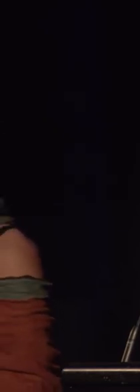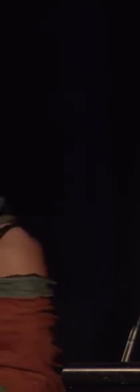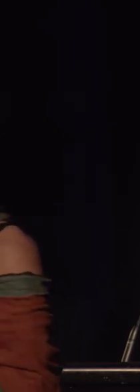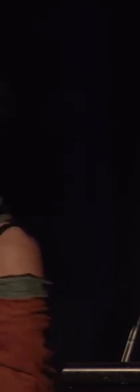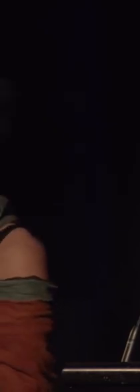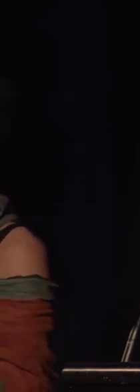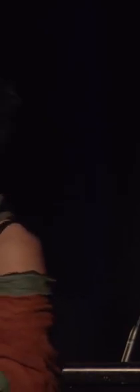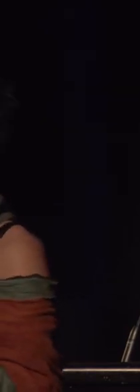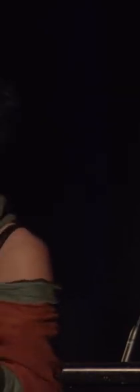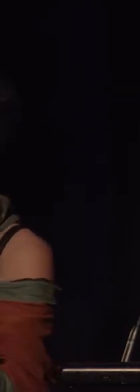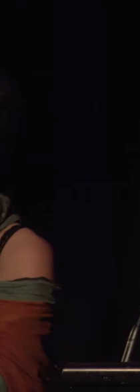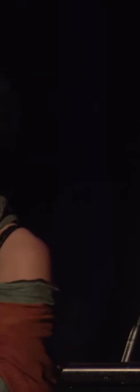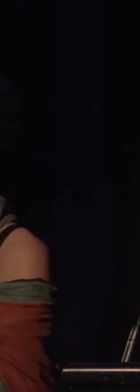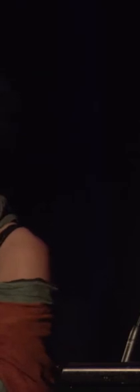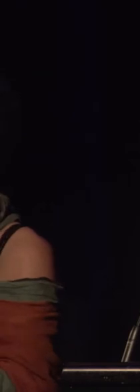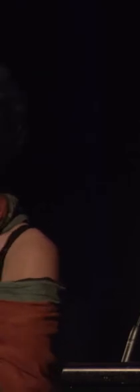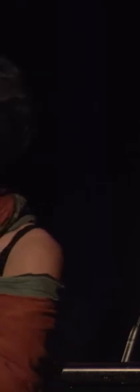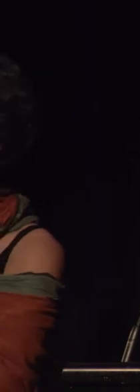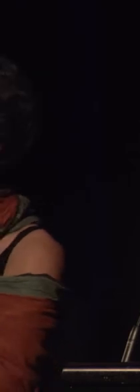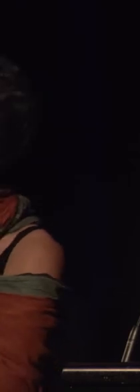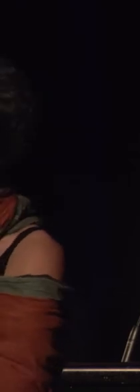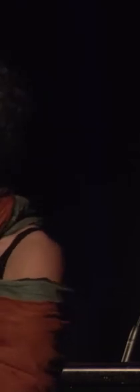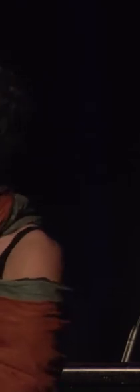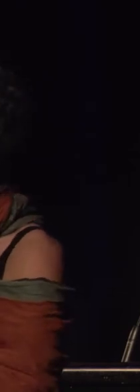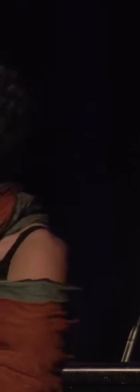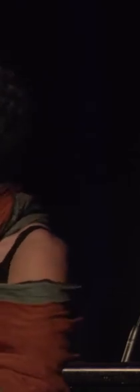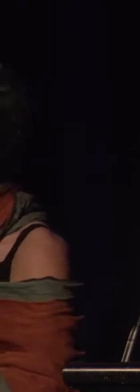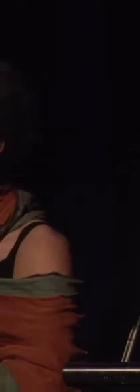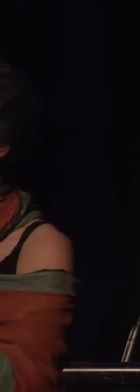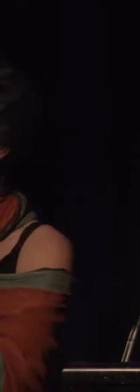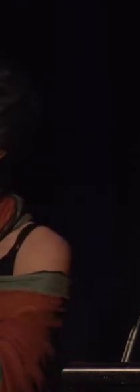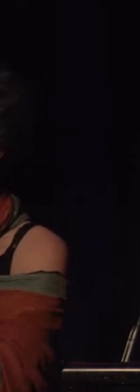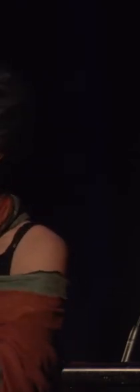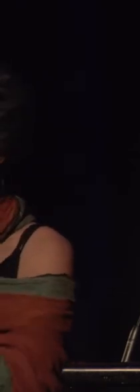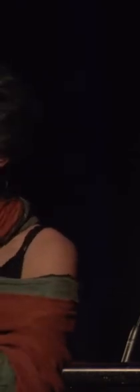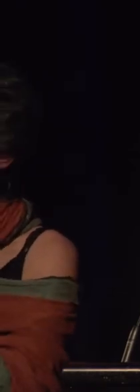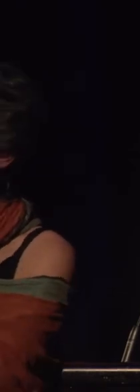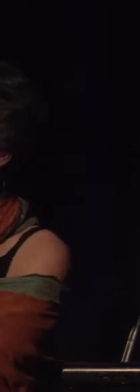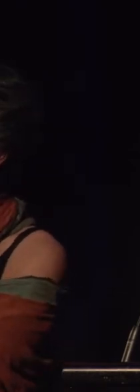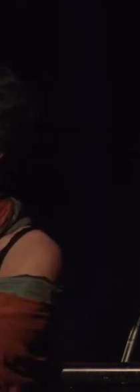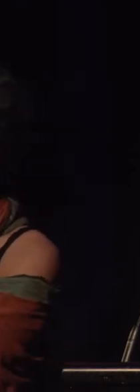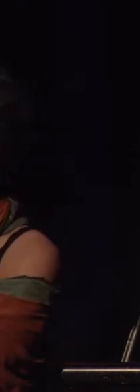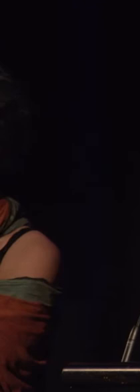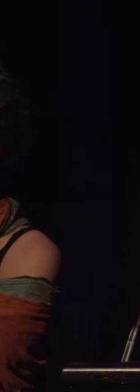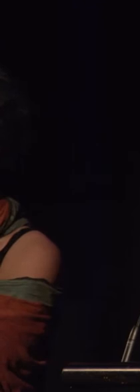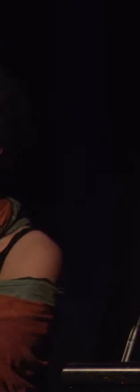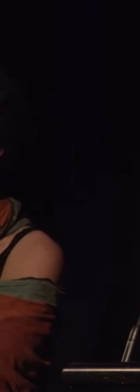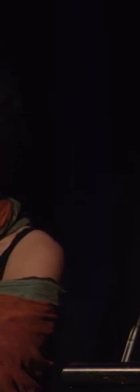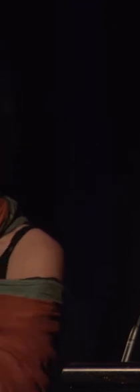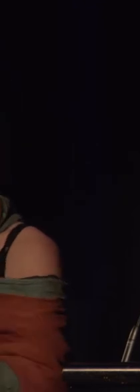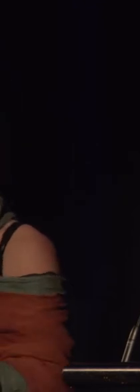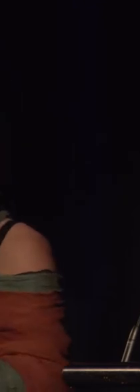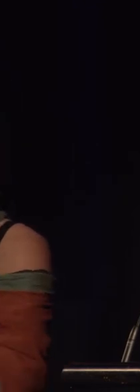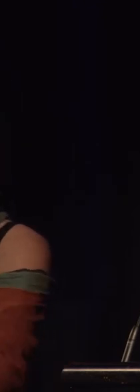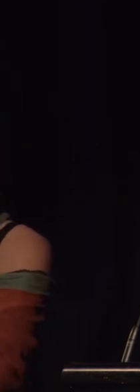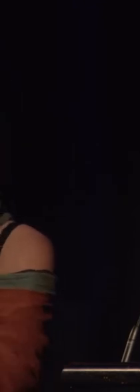as they come up. Who's our first candidate? Our first candidate is Ash Holwell. You'll know Ash from last year. He was here for the